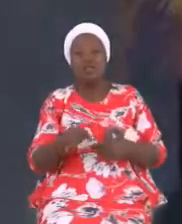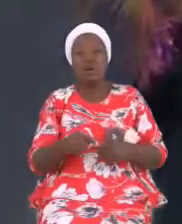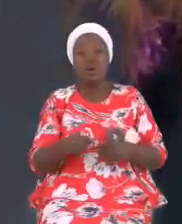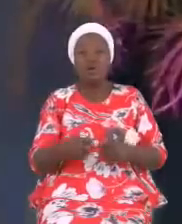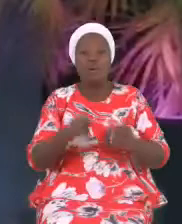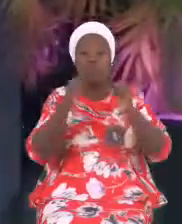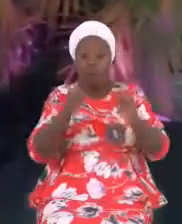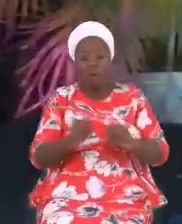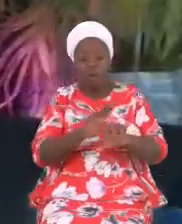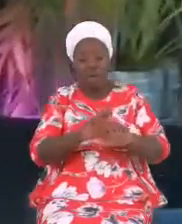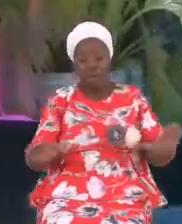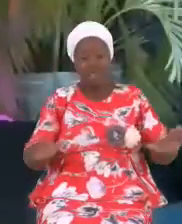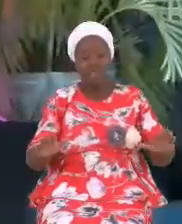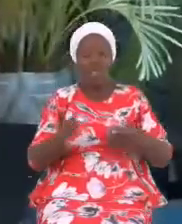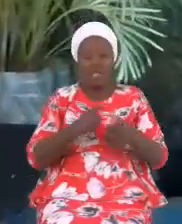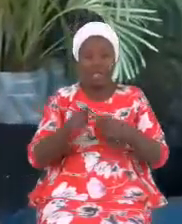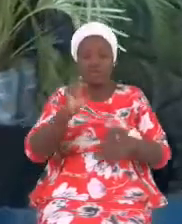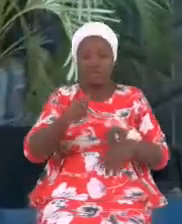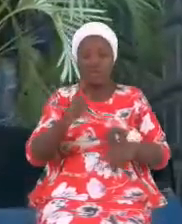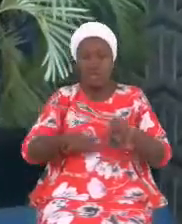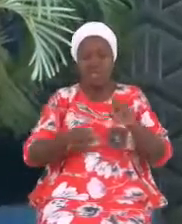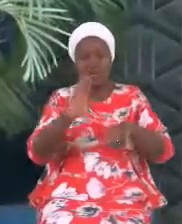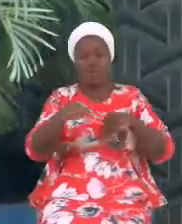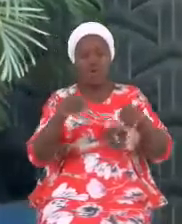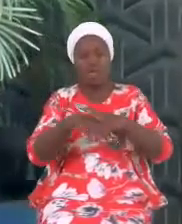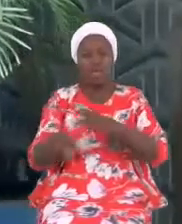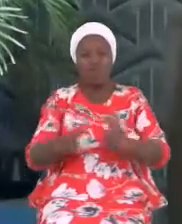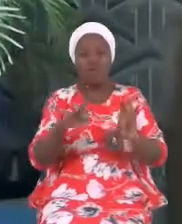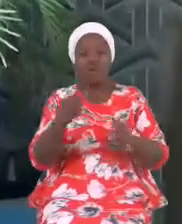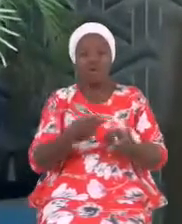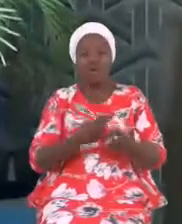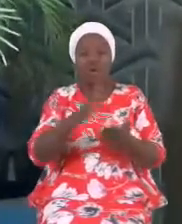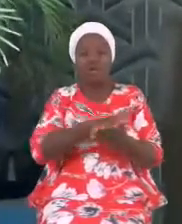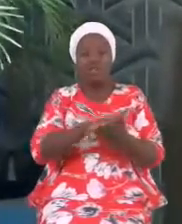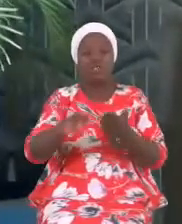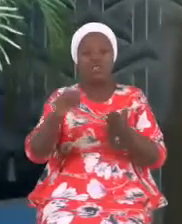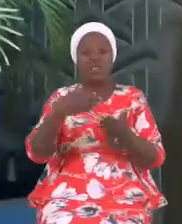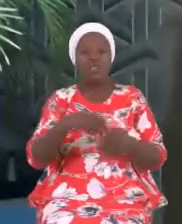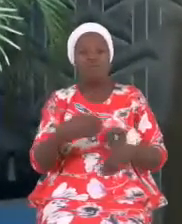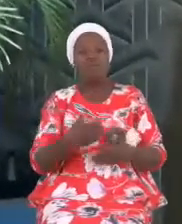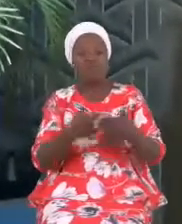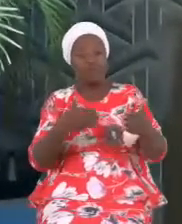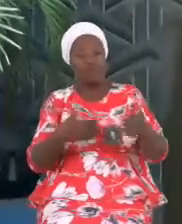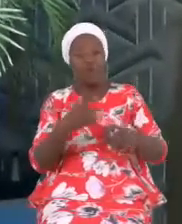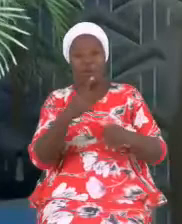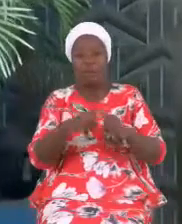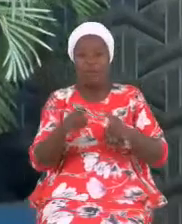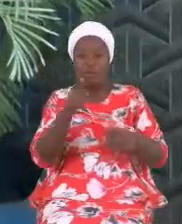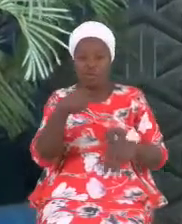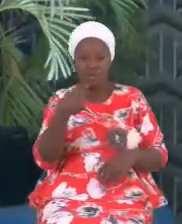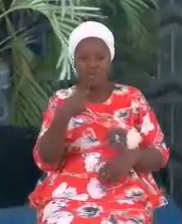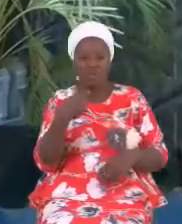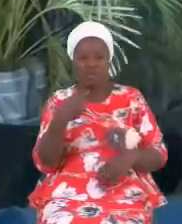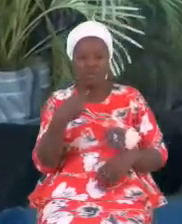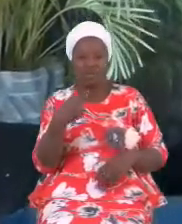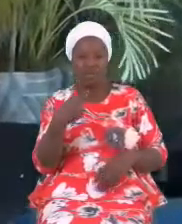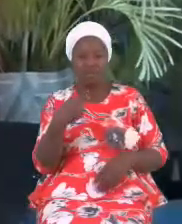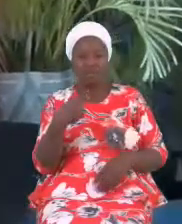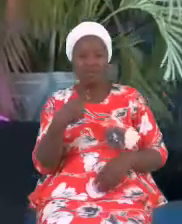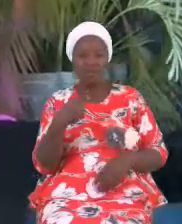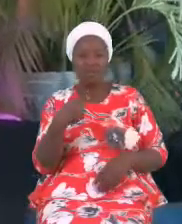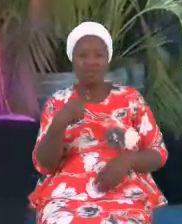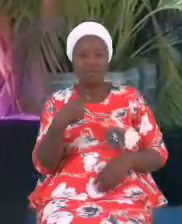You couldn't walk in the way of righteousness before. But you say, I can't